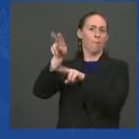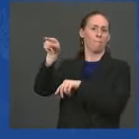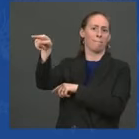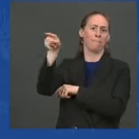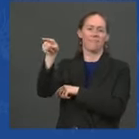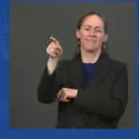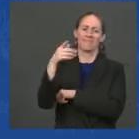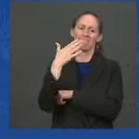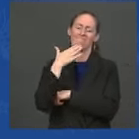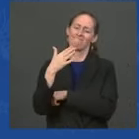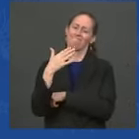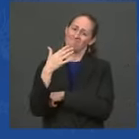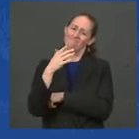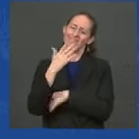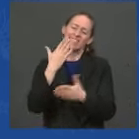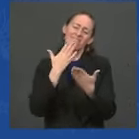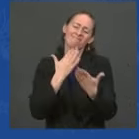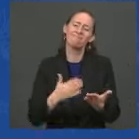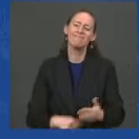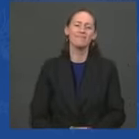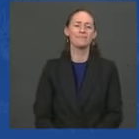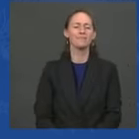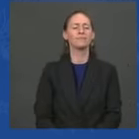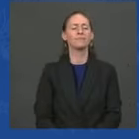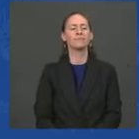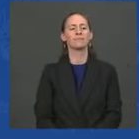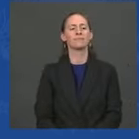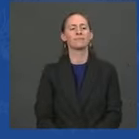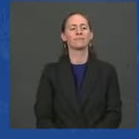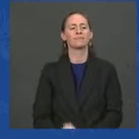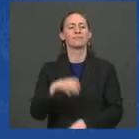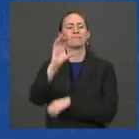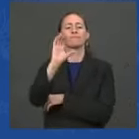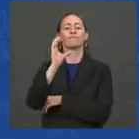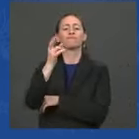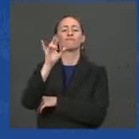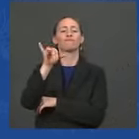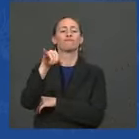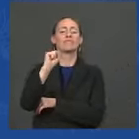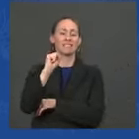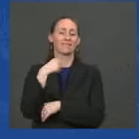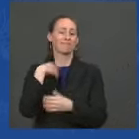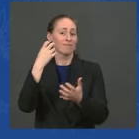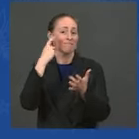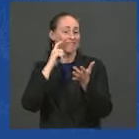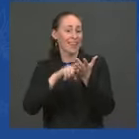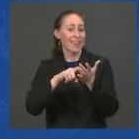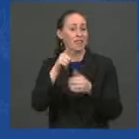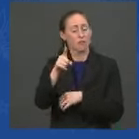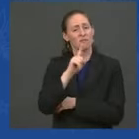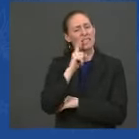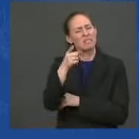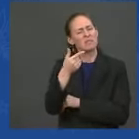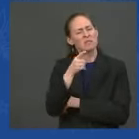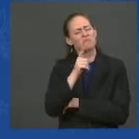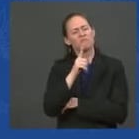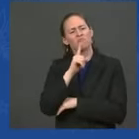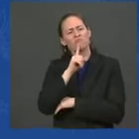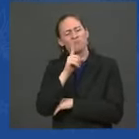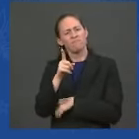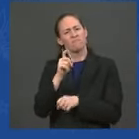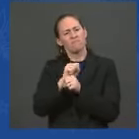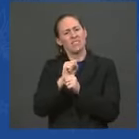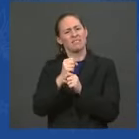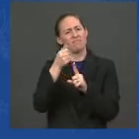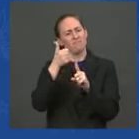you. And Chris Murphy, who has been not only a real soldier, but he has